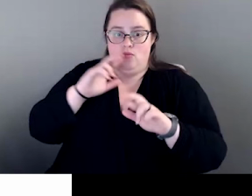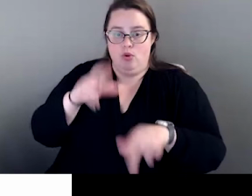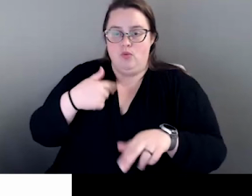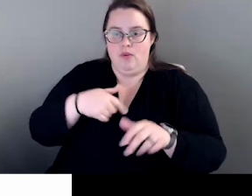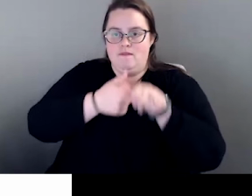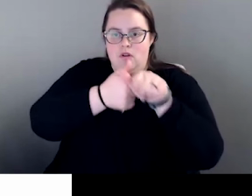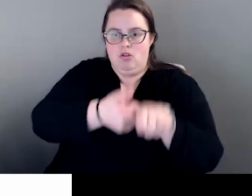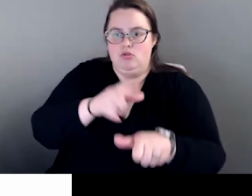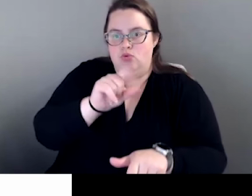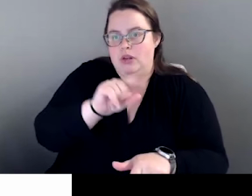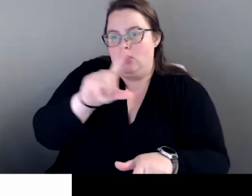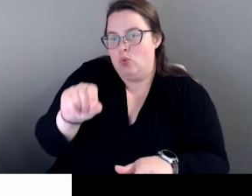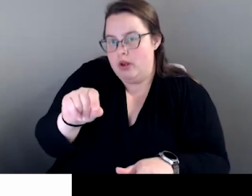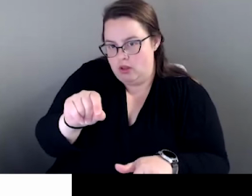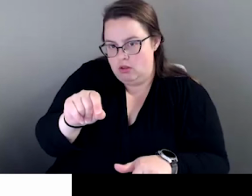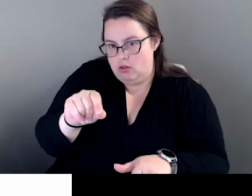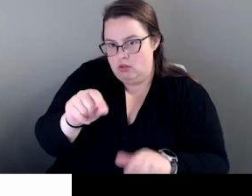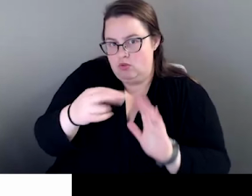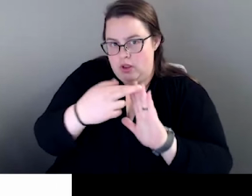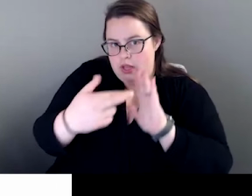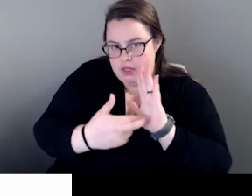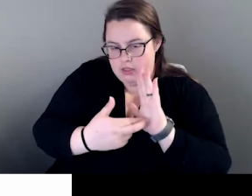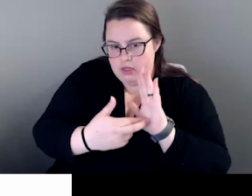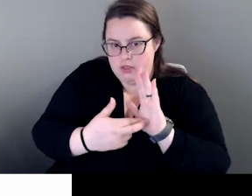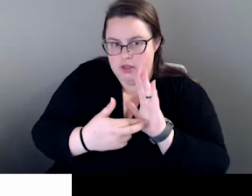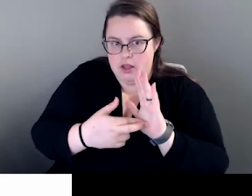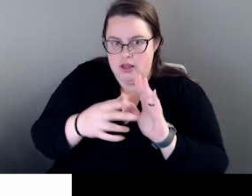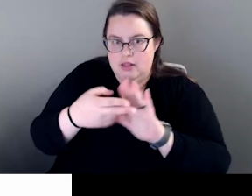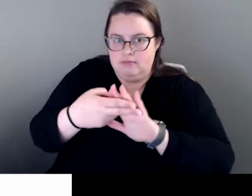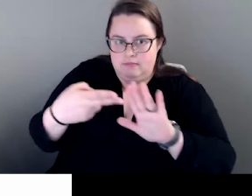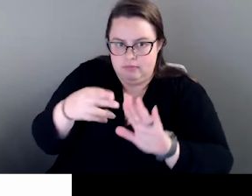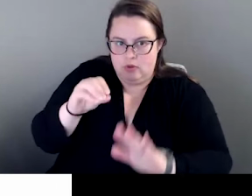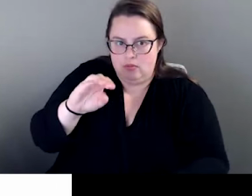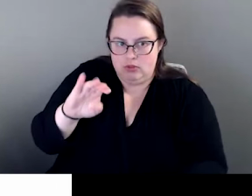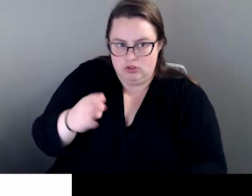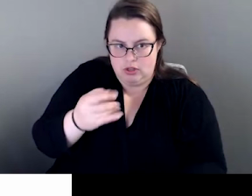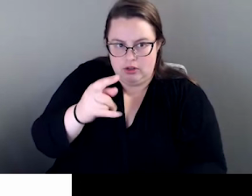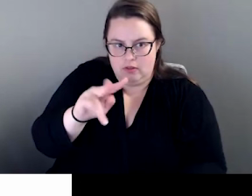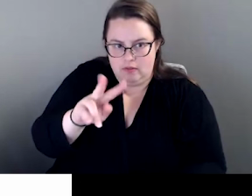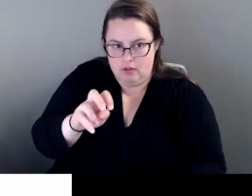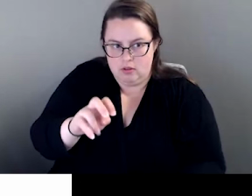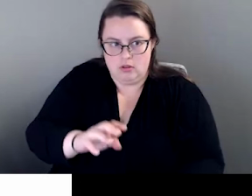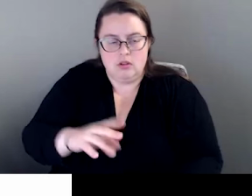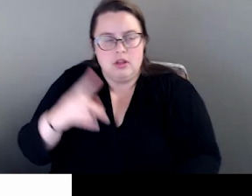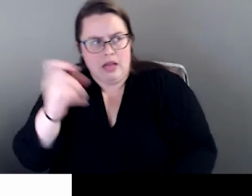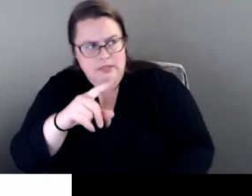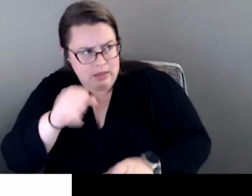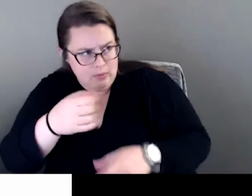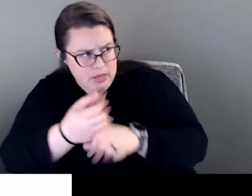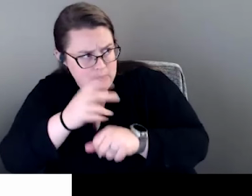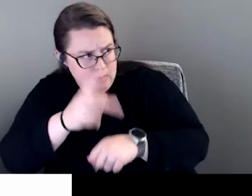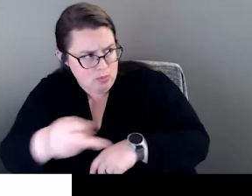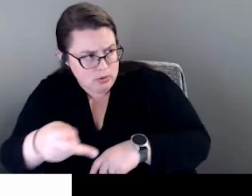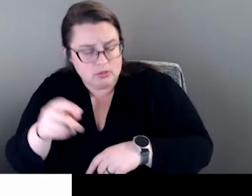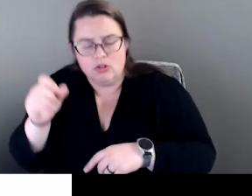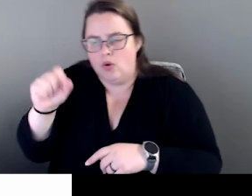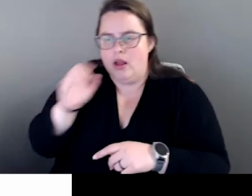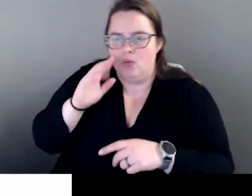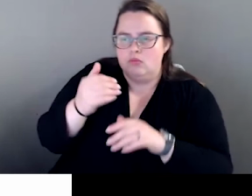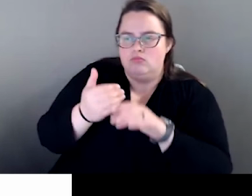2020 regulations, which states that it's objective. PowerPoint sent to us. Oh, yes. Yeah, it's recorded, so you'll get sent to you. Okay, cool,